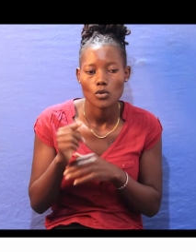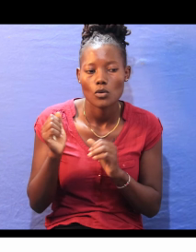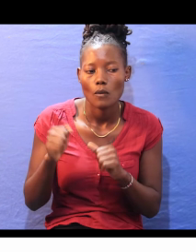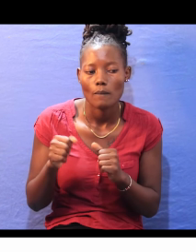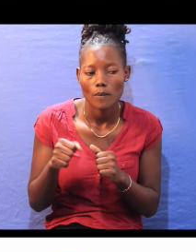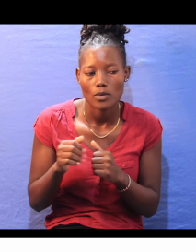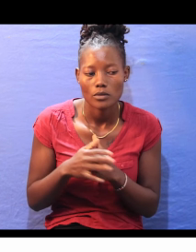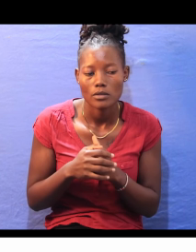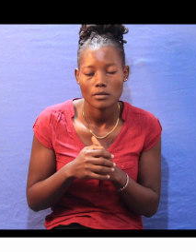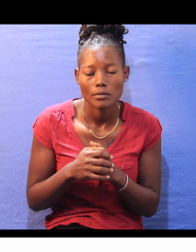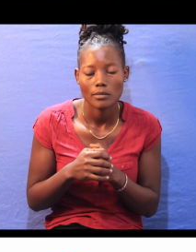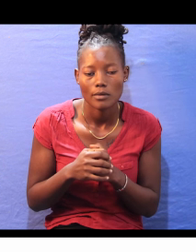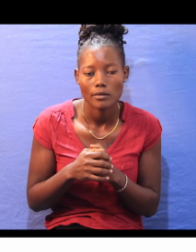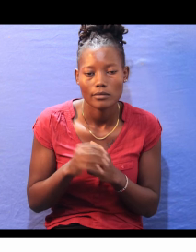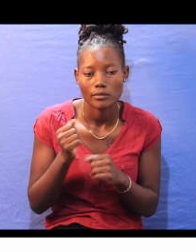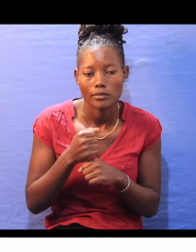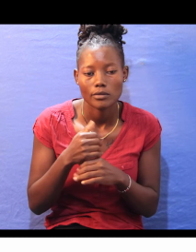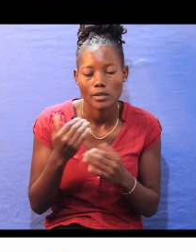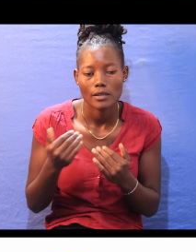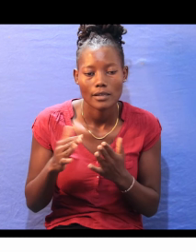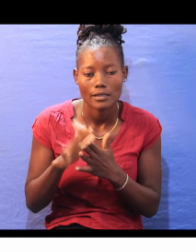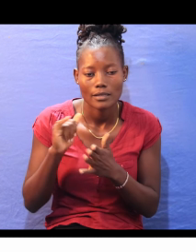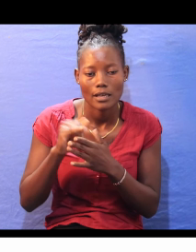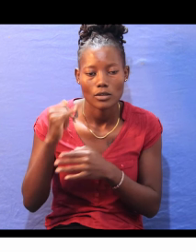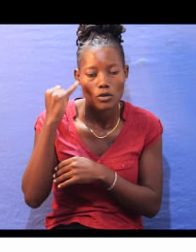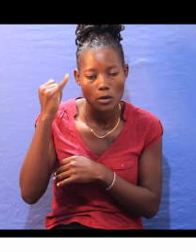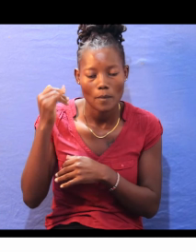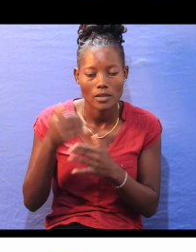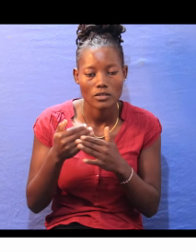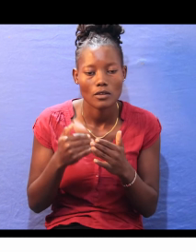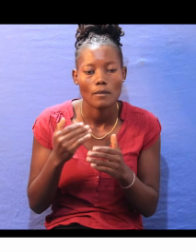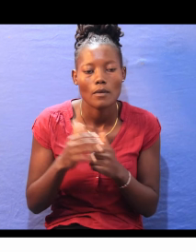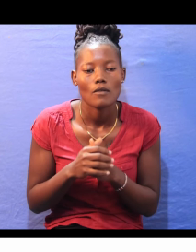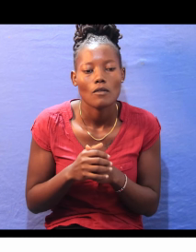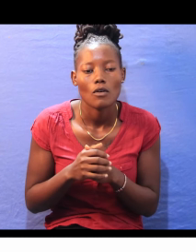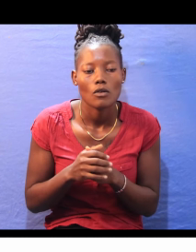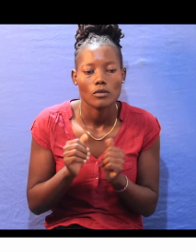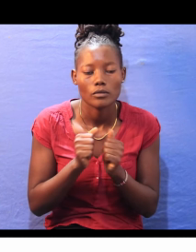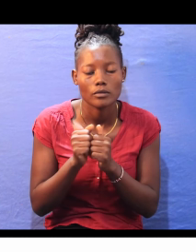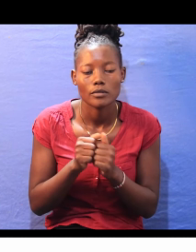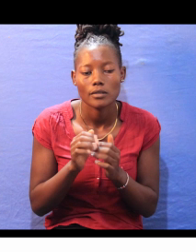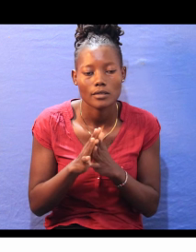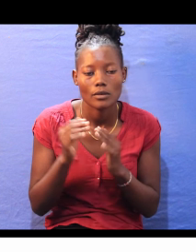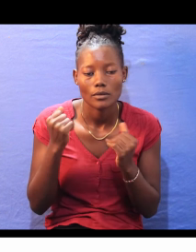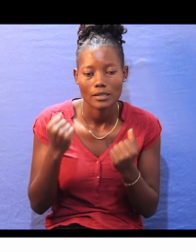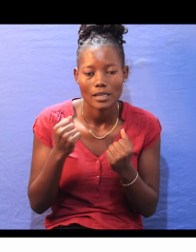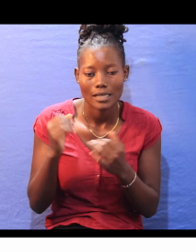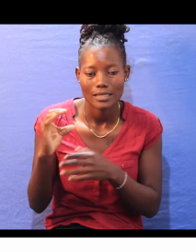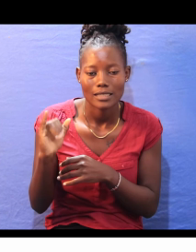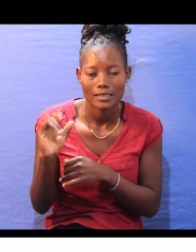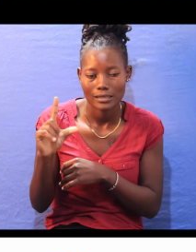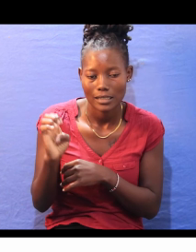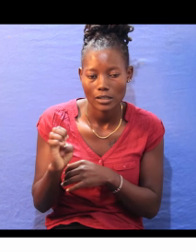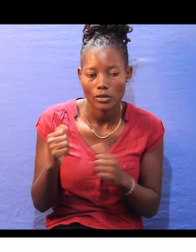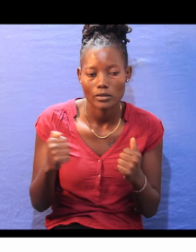stretch shortening cycle that I mentioned before. And we're probably all familiar with the stretch shortening cycle. It happens